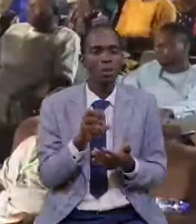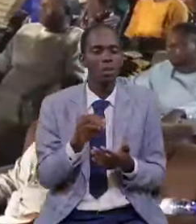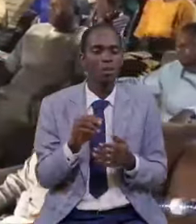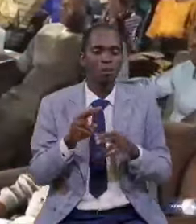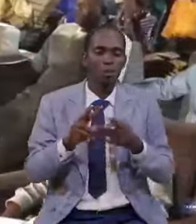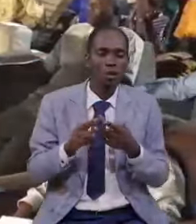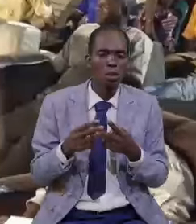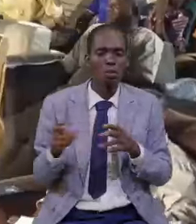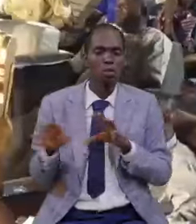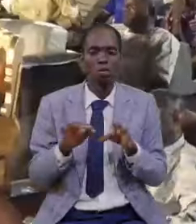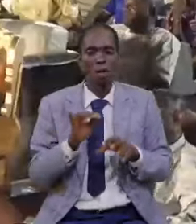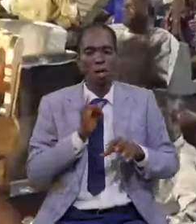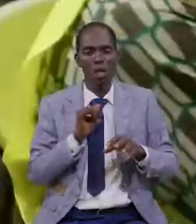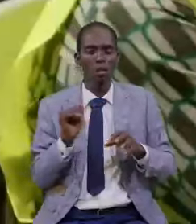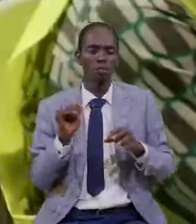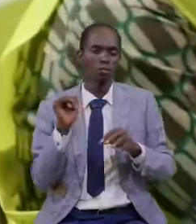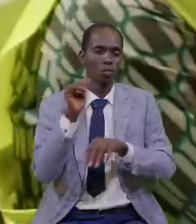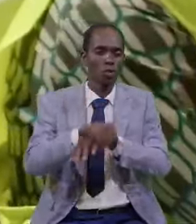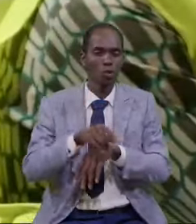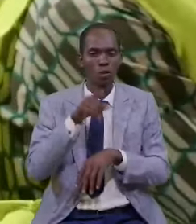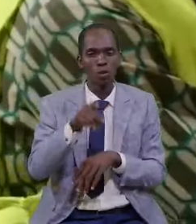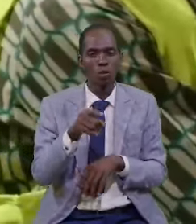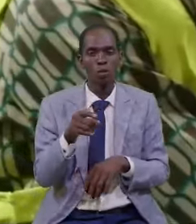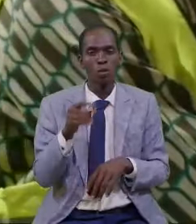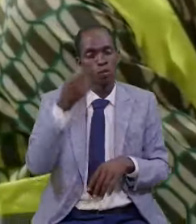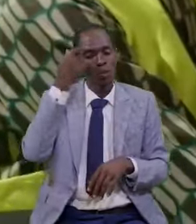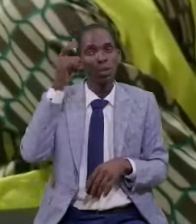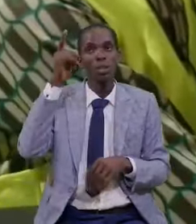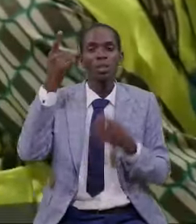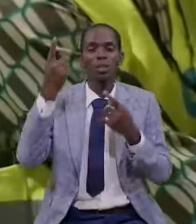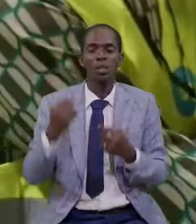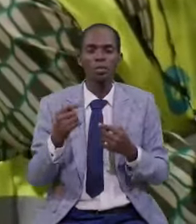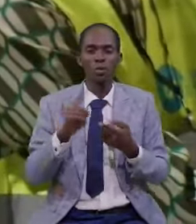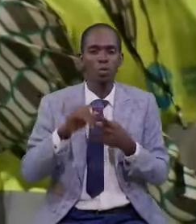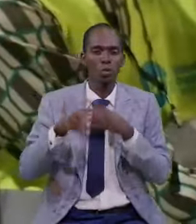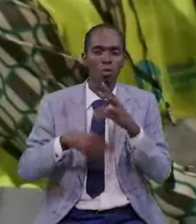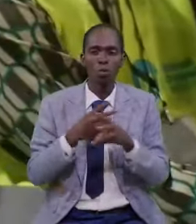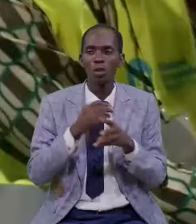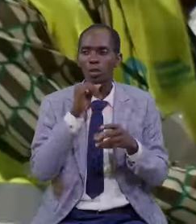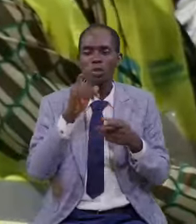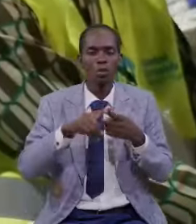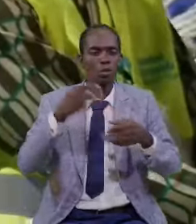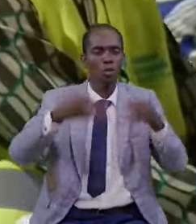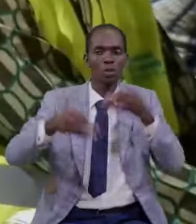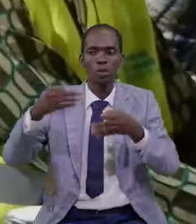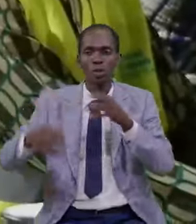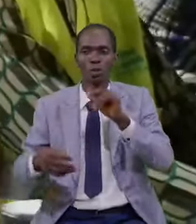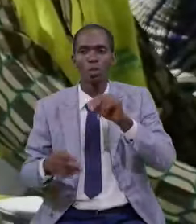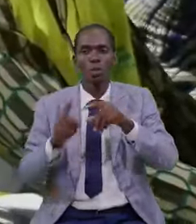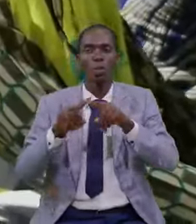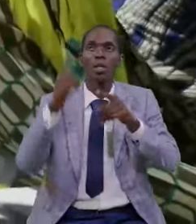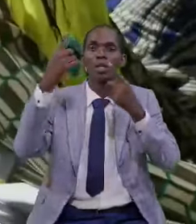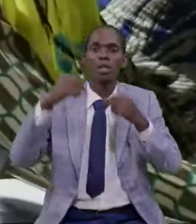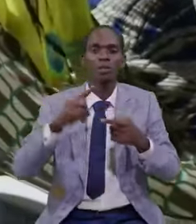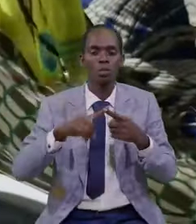world not to condemn, he came to save. Whatever your life has been, and you are